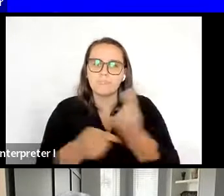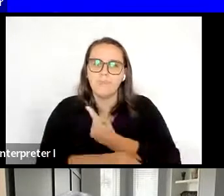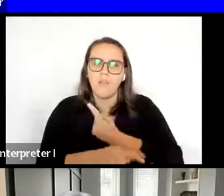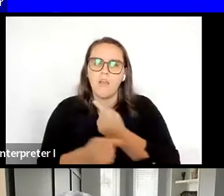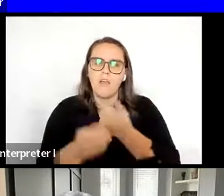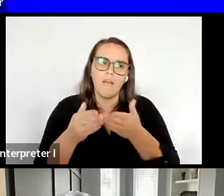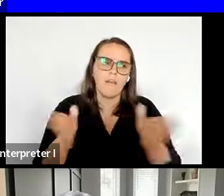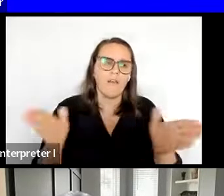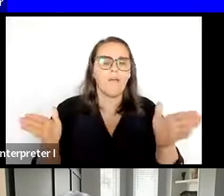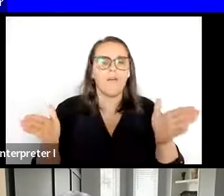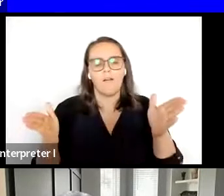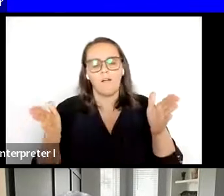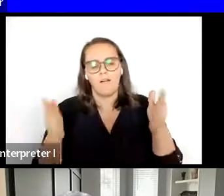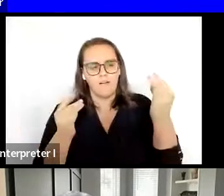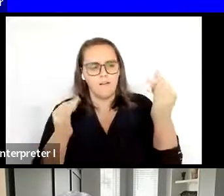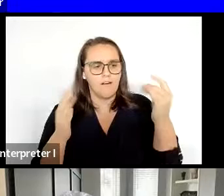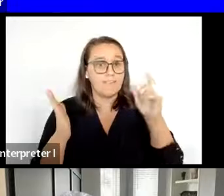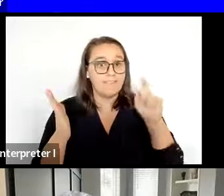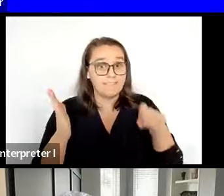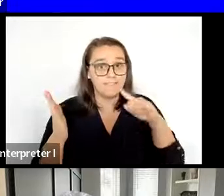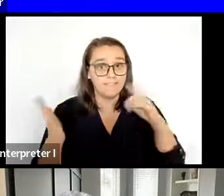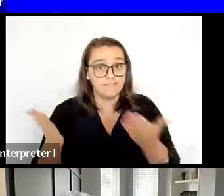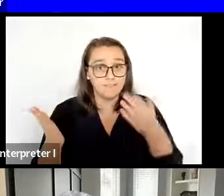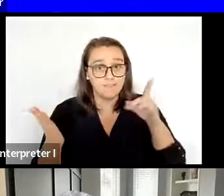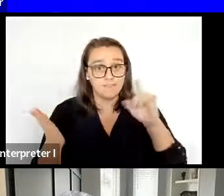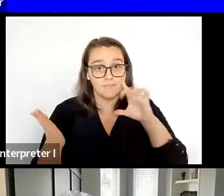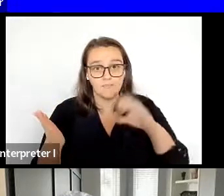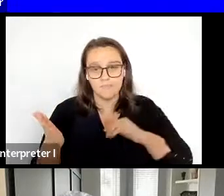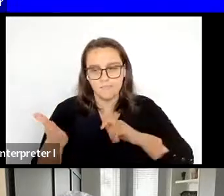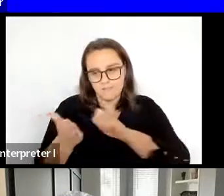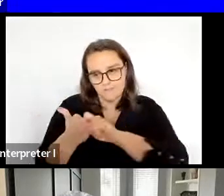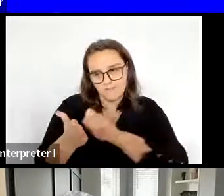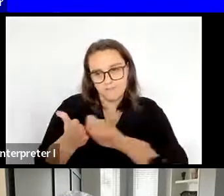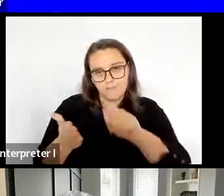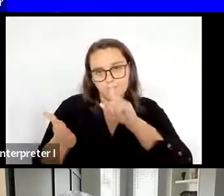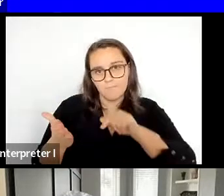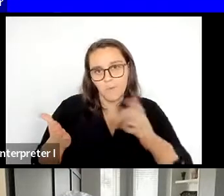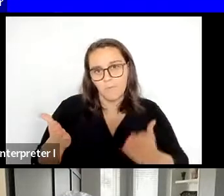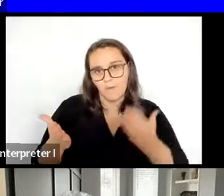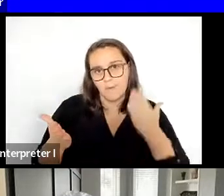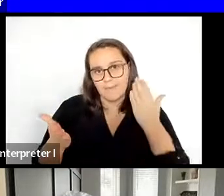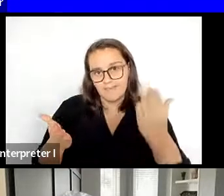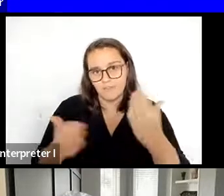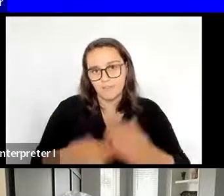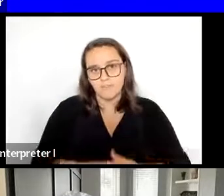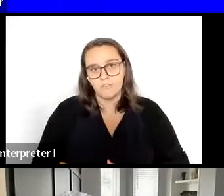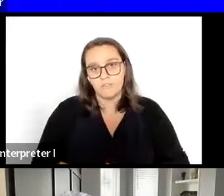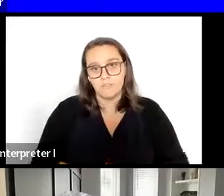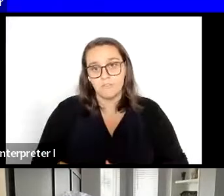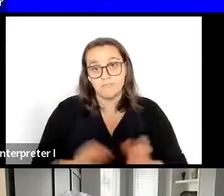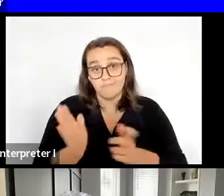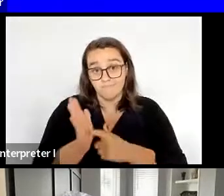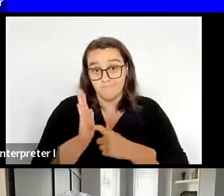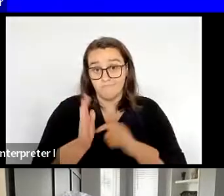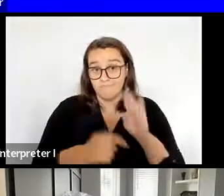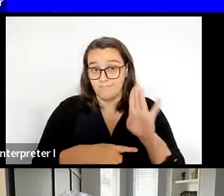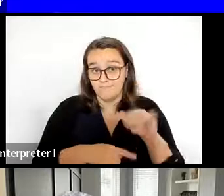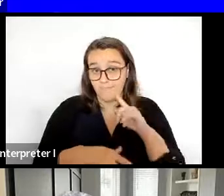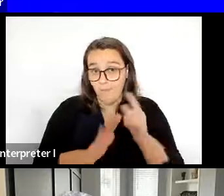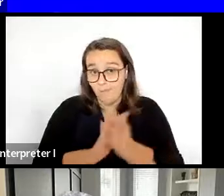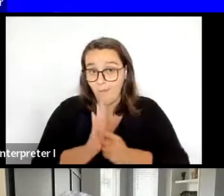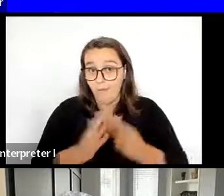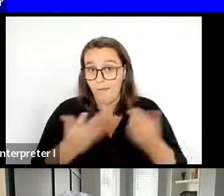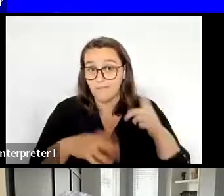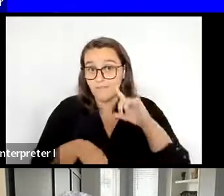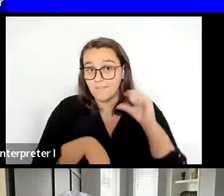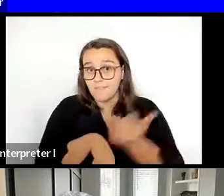the perinatal needs in the district, and write its reports and recommendations as required by the law. Additionally,